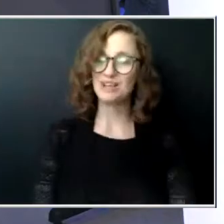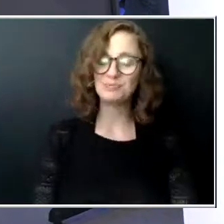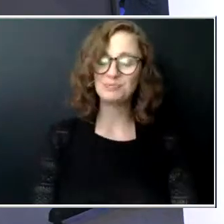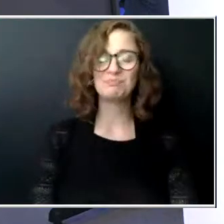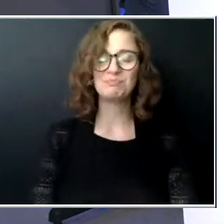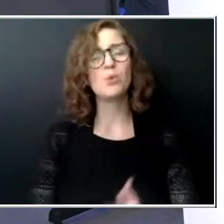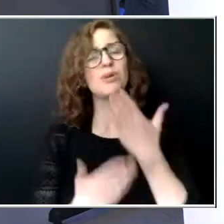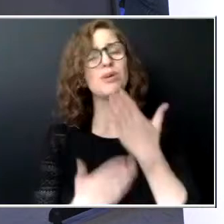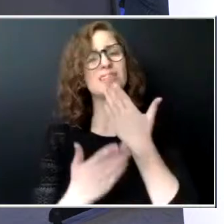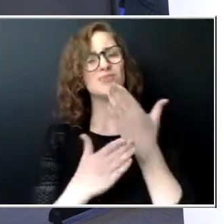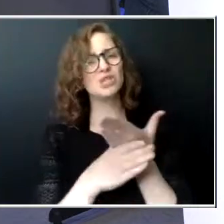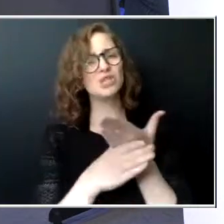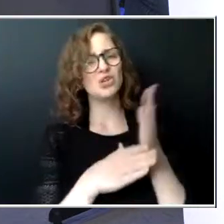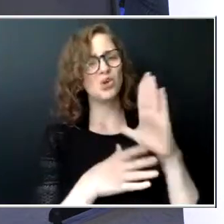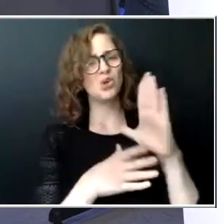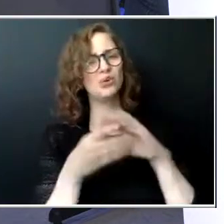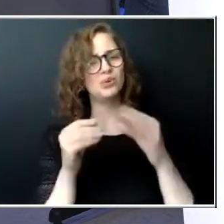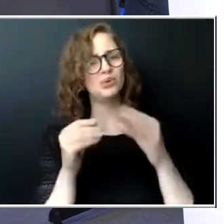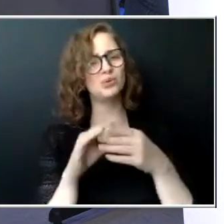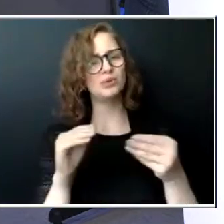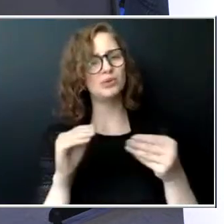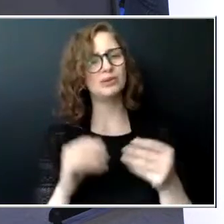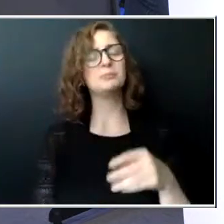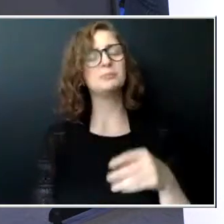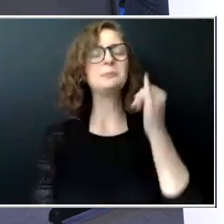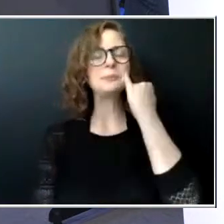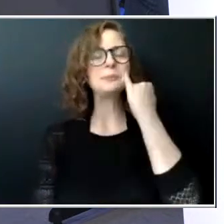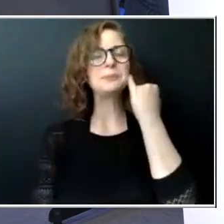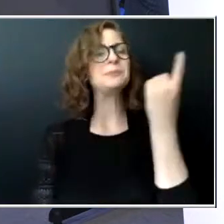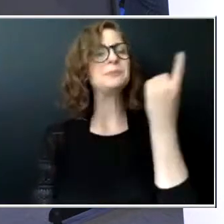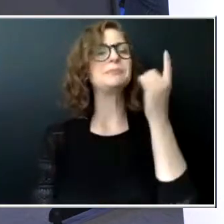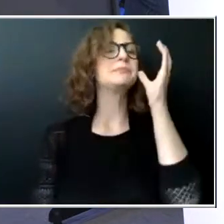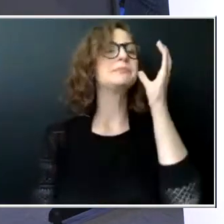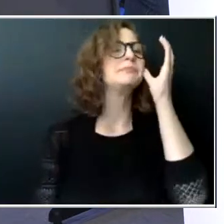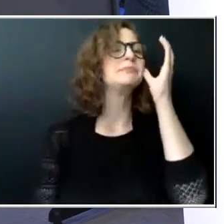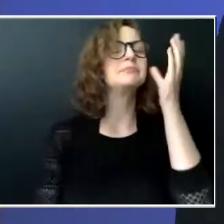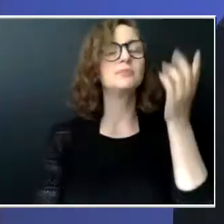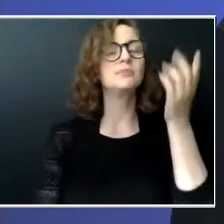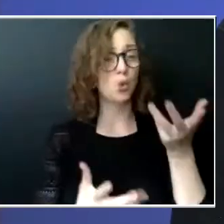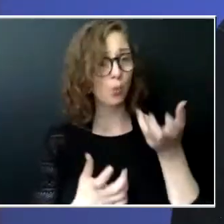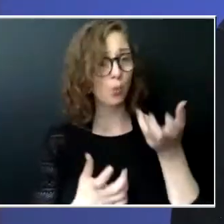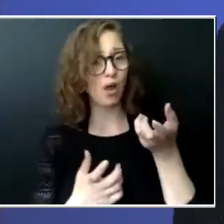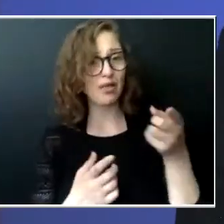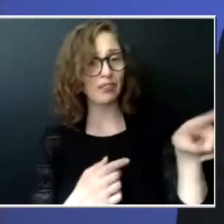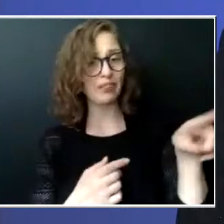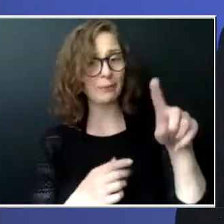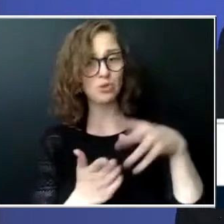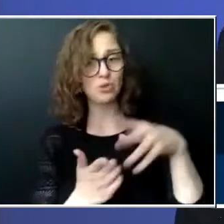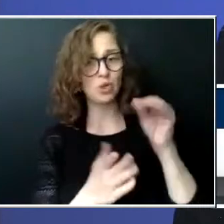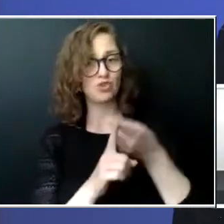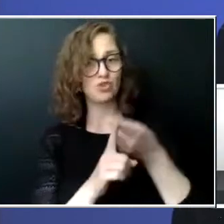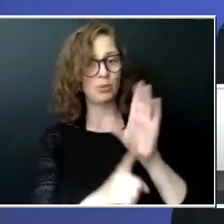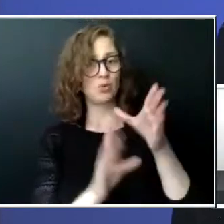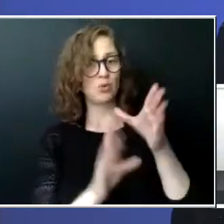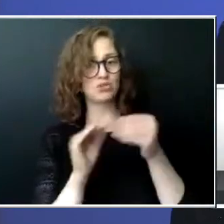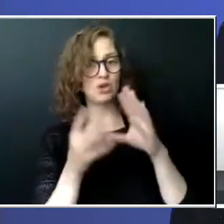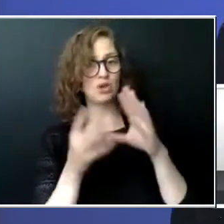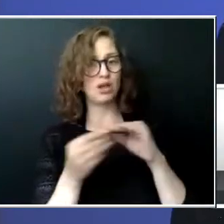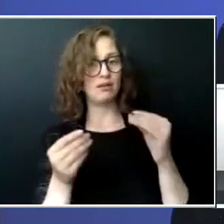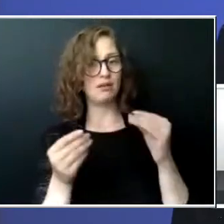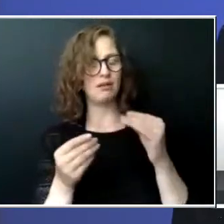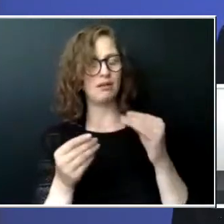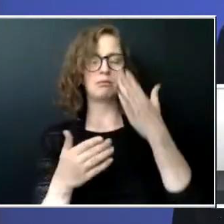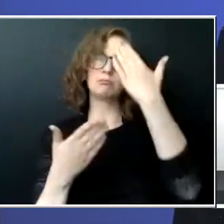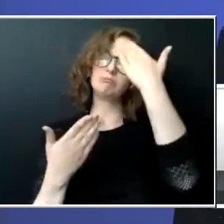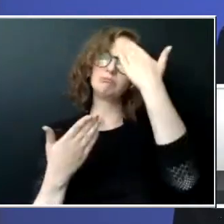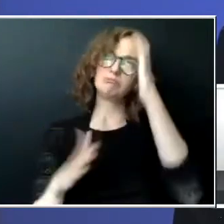someone's listening, what do you want them to take away from your story? My story, I don't know. I'd like to tell them to